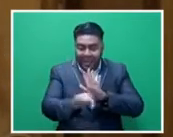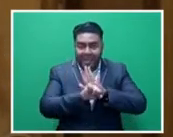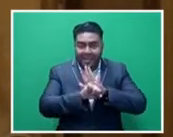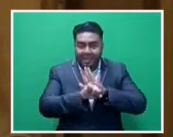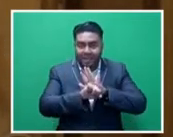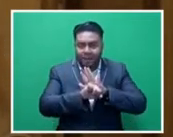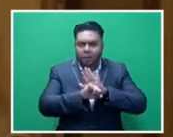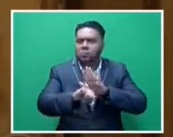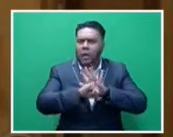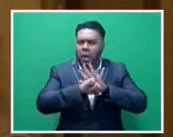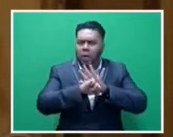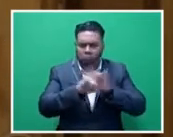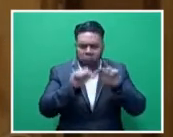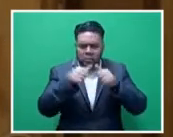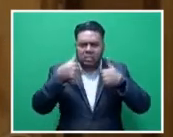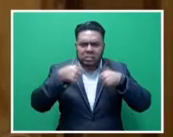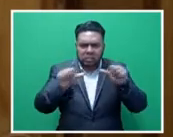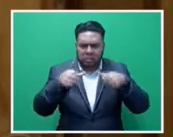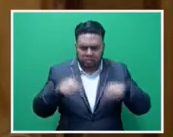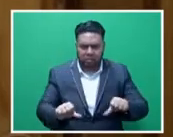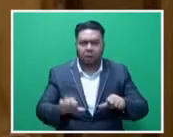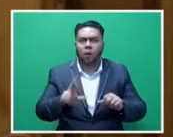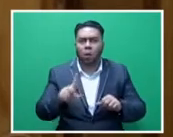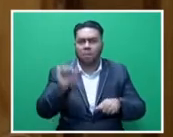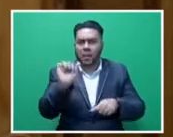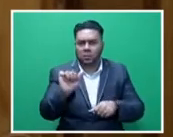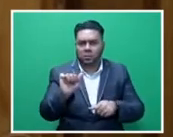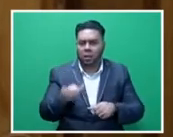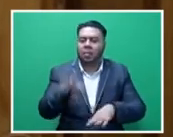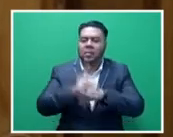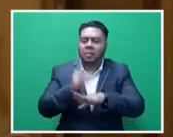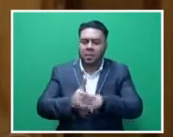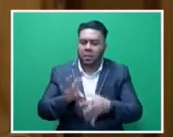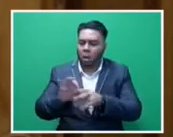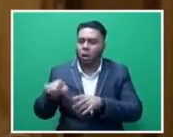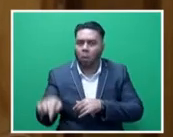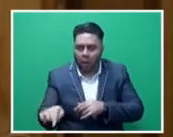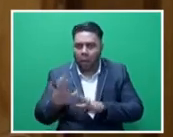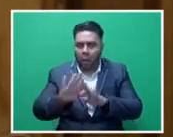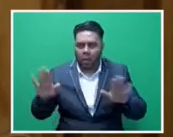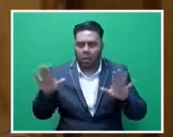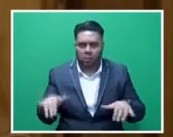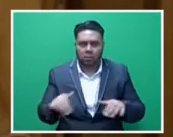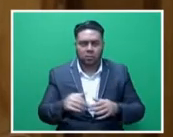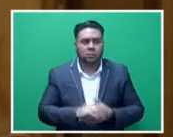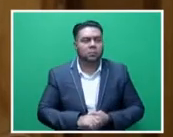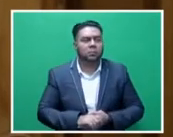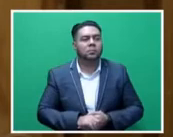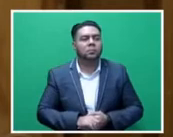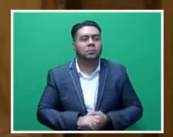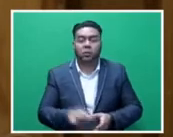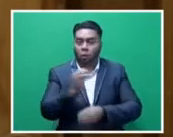And Mr. Speaker, so to conclude, I can assure the August House that since tabling the report of the Office of the